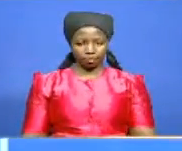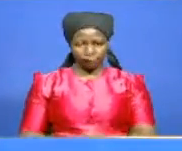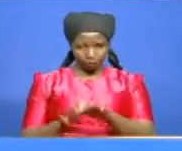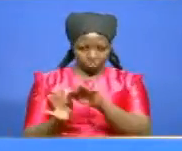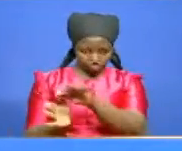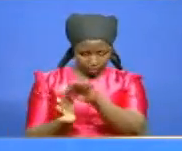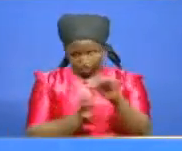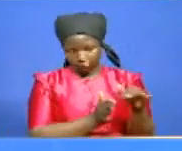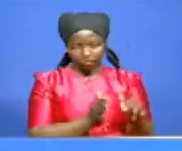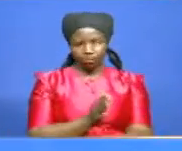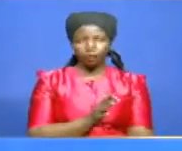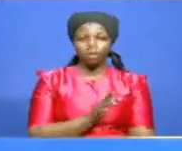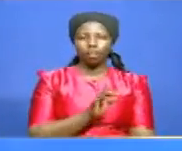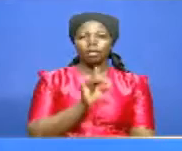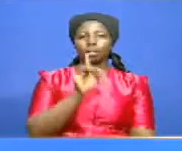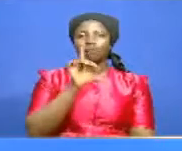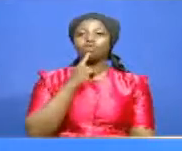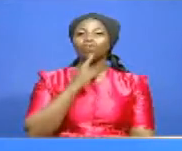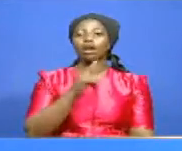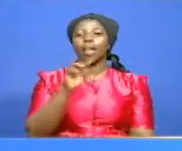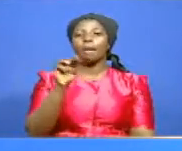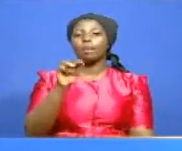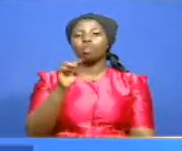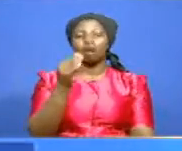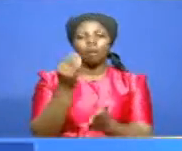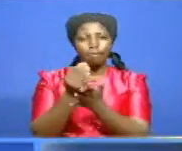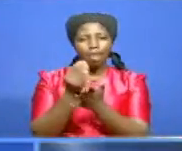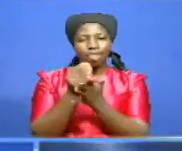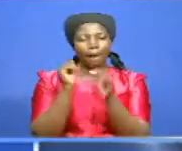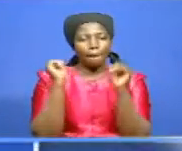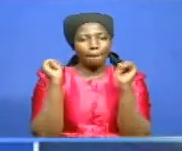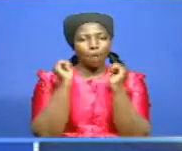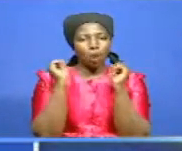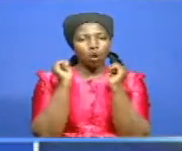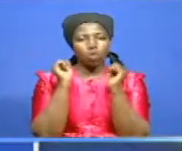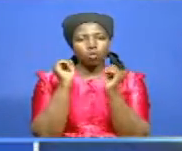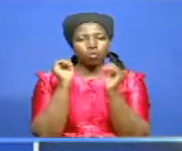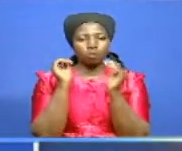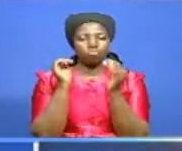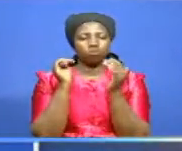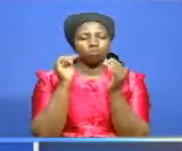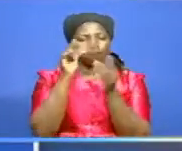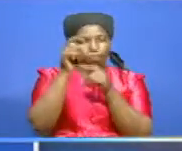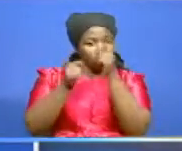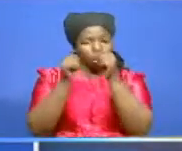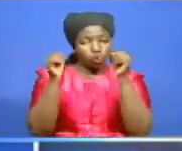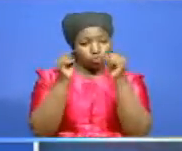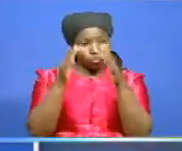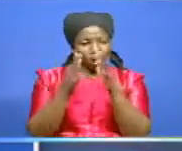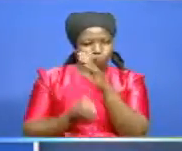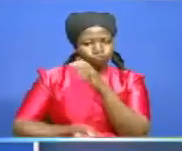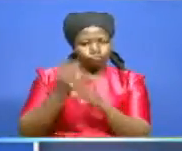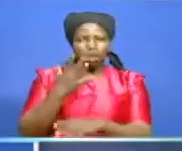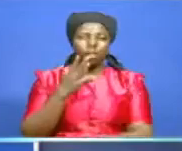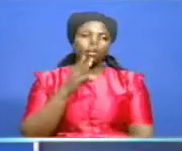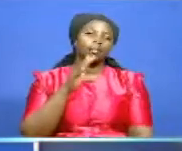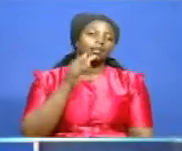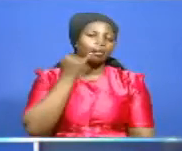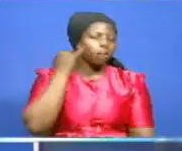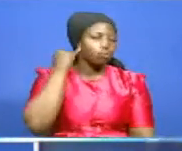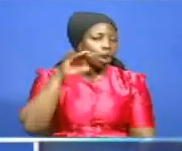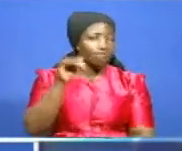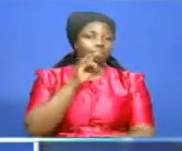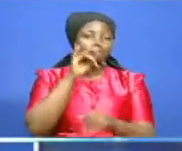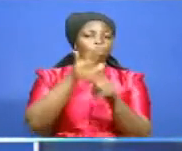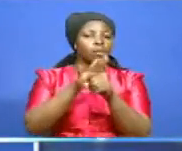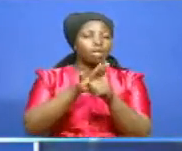Elsewhere, 100 million shillings milk cooler has been commissioned in Dunduri, Nakuru County, promising to improve